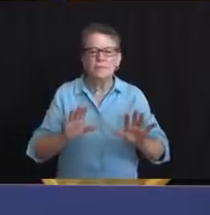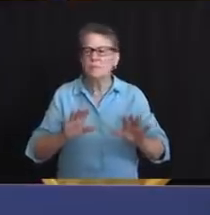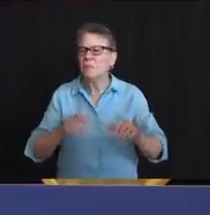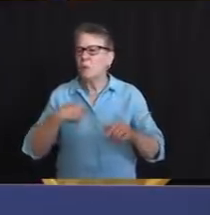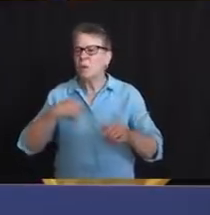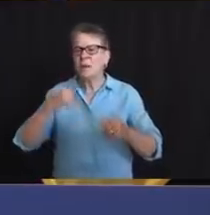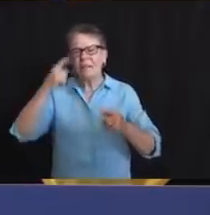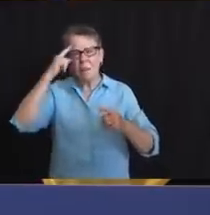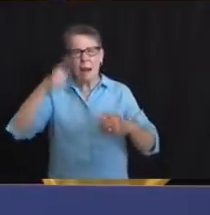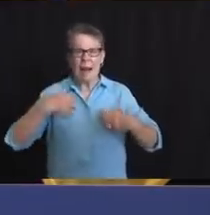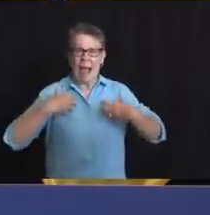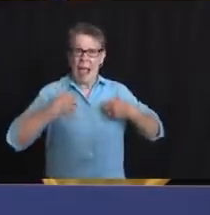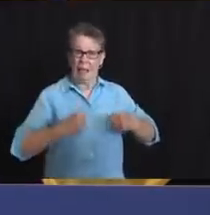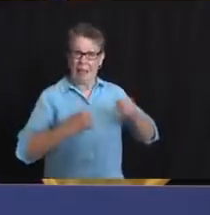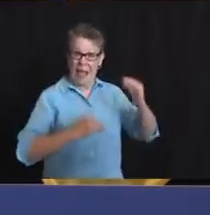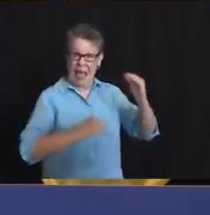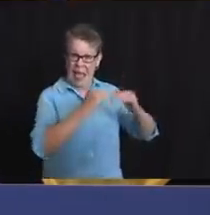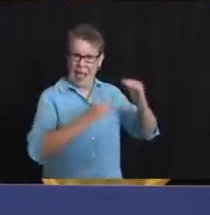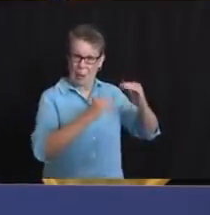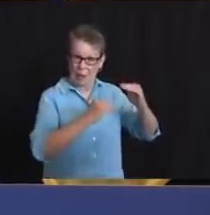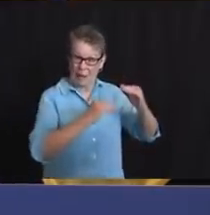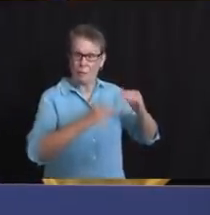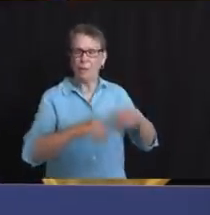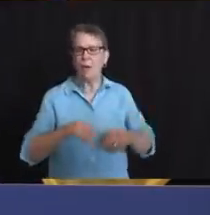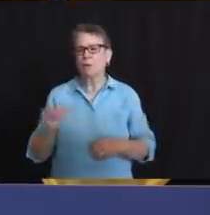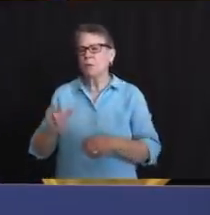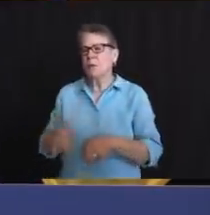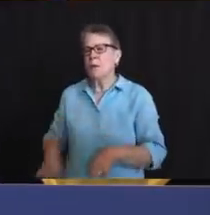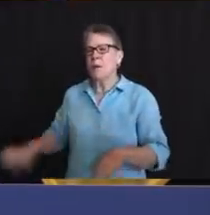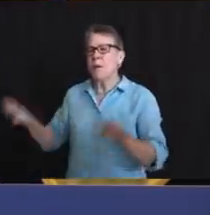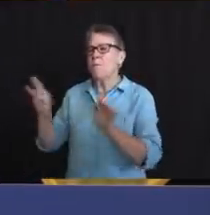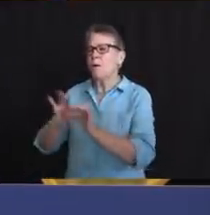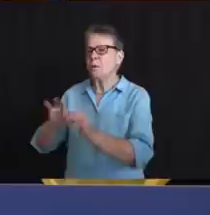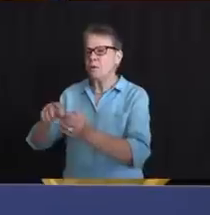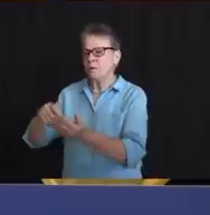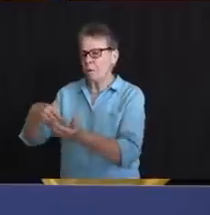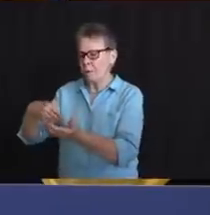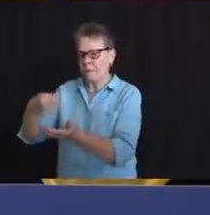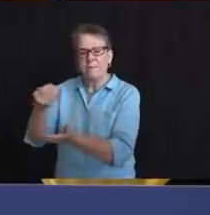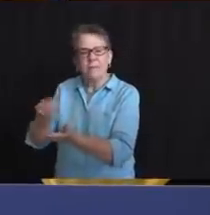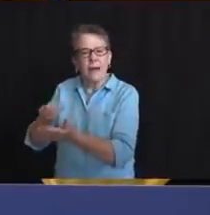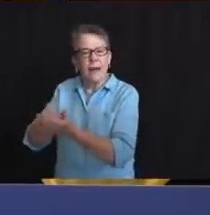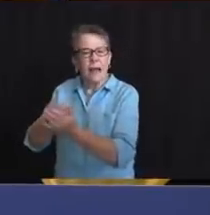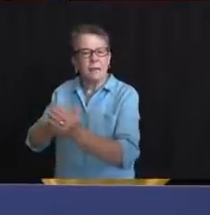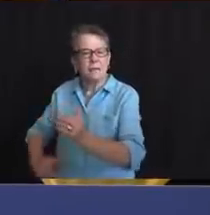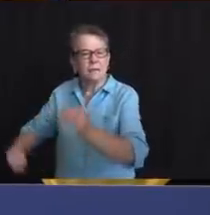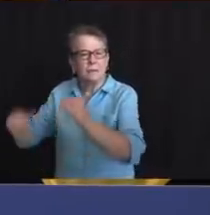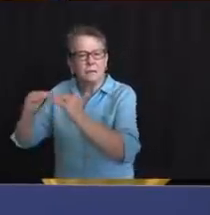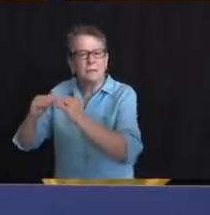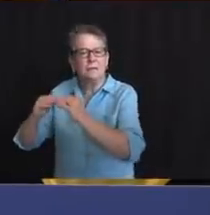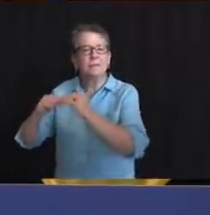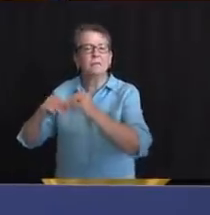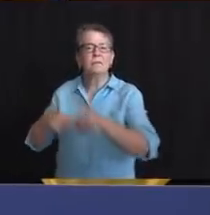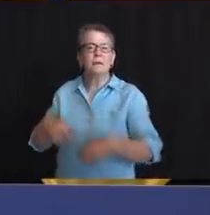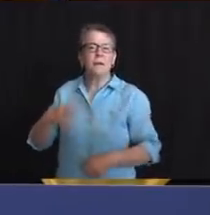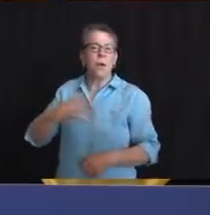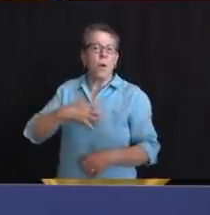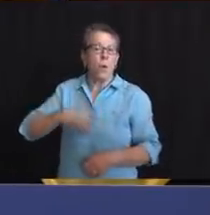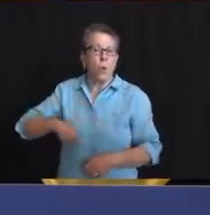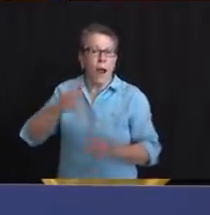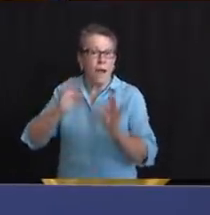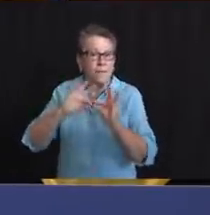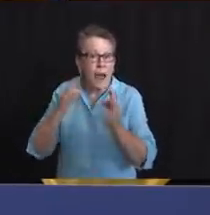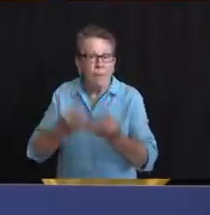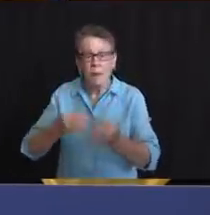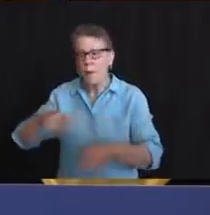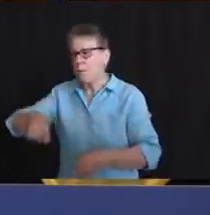enjoys versus a brown or a black family today. That's been building up for centuries, literally. You can't flip a switch and turn that around